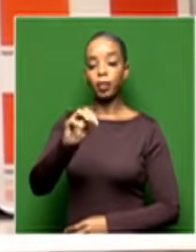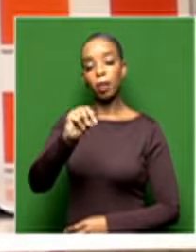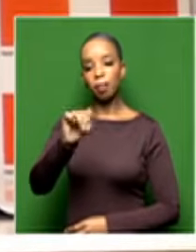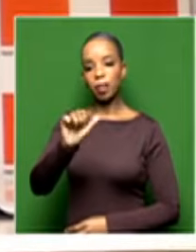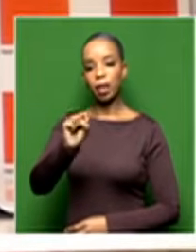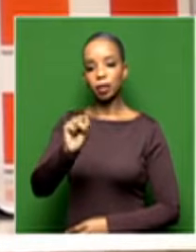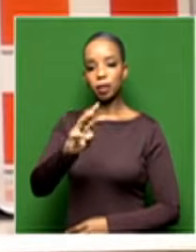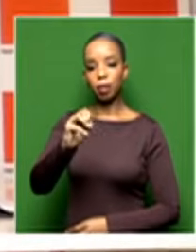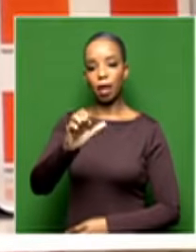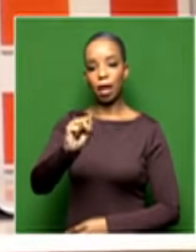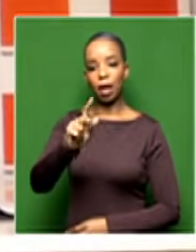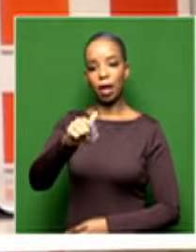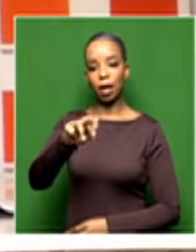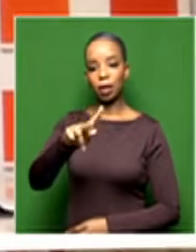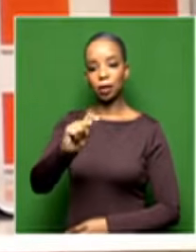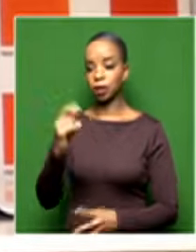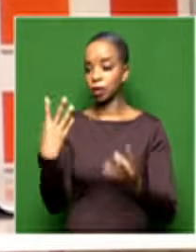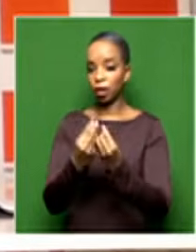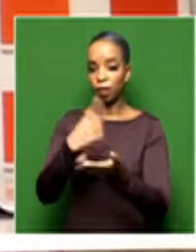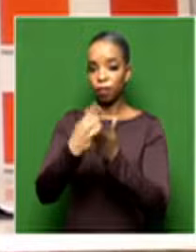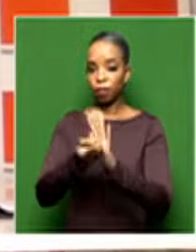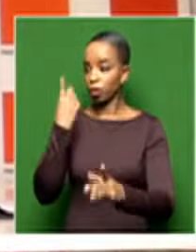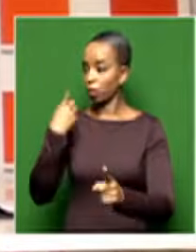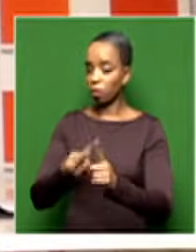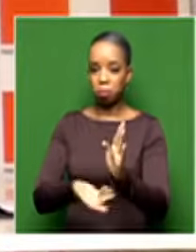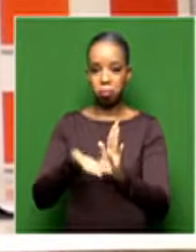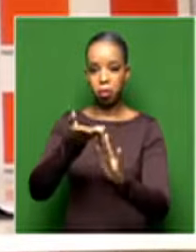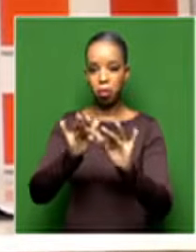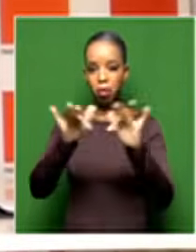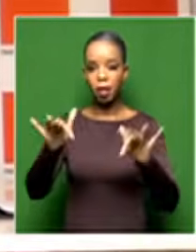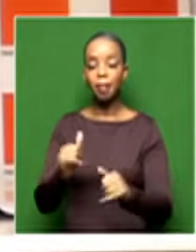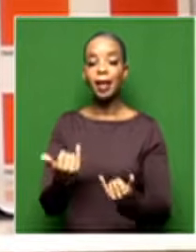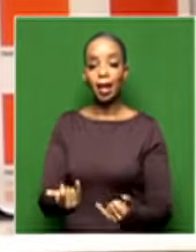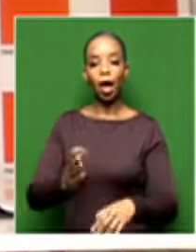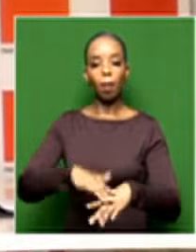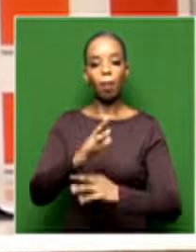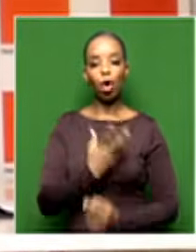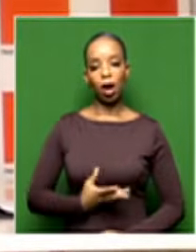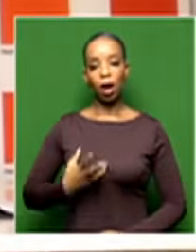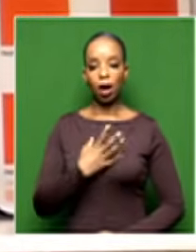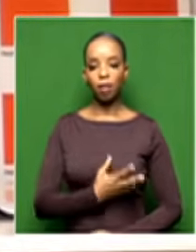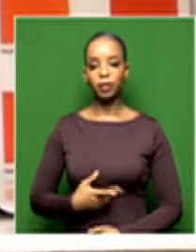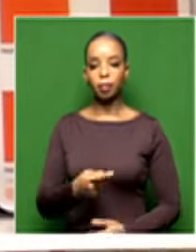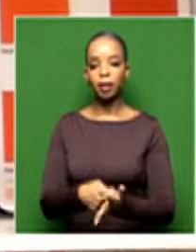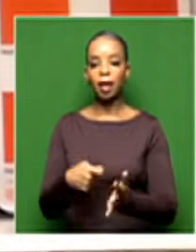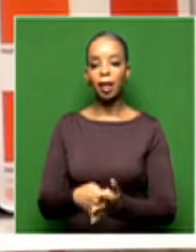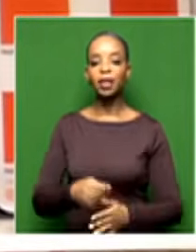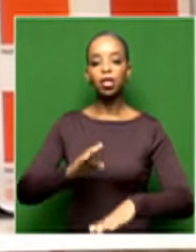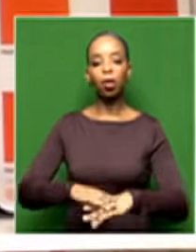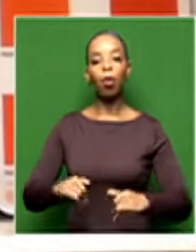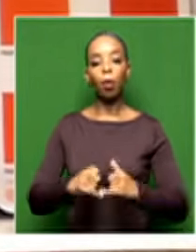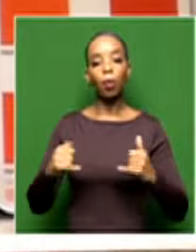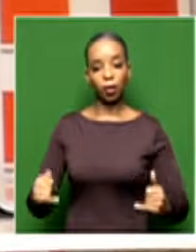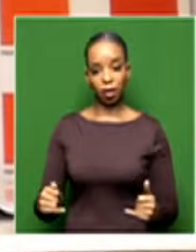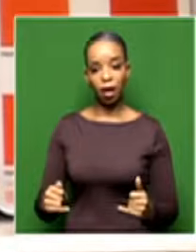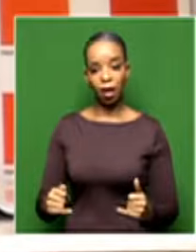triple-digit growth in the last couple of weeks. So what's happening is that consumers are becoming much more comfortable with the online purchase and